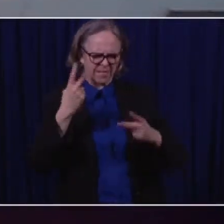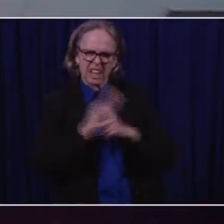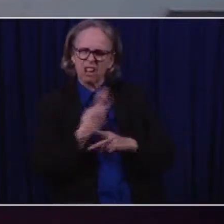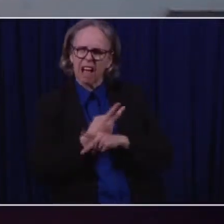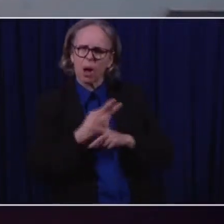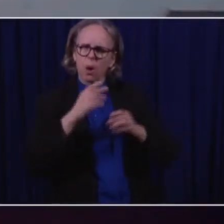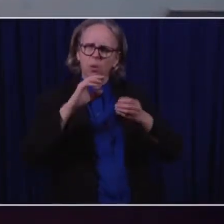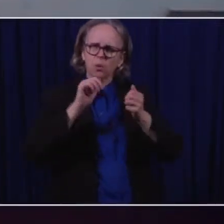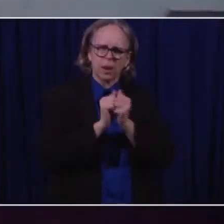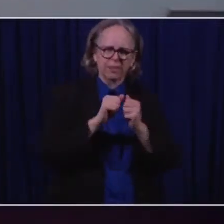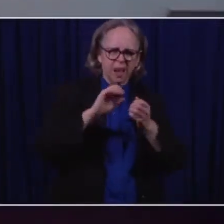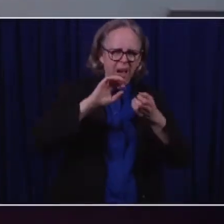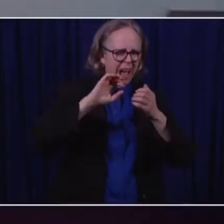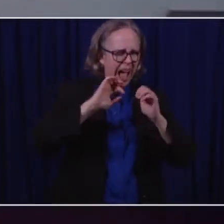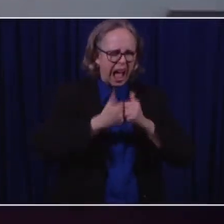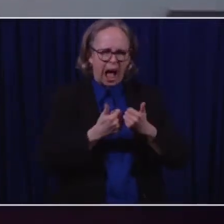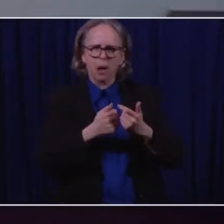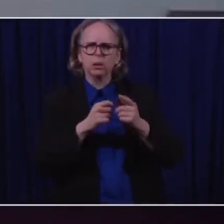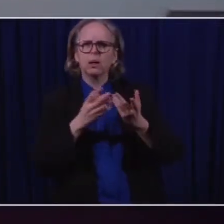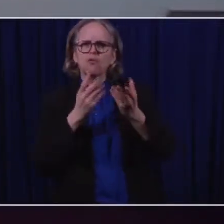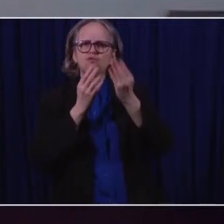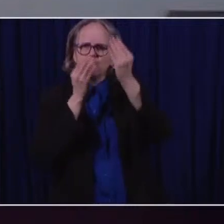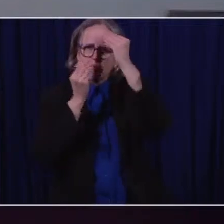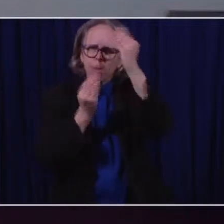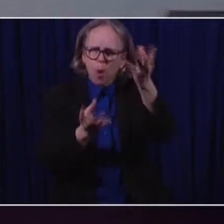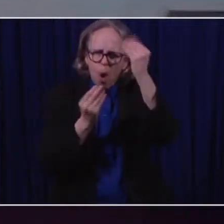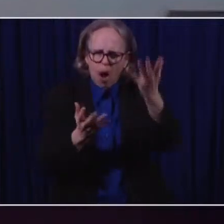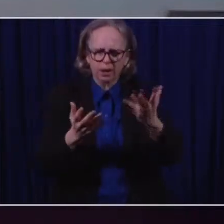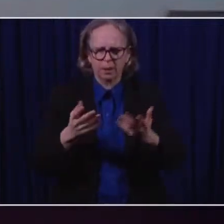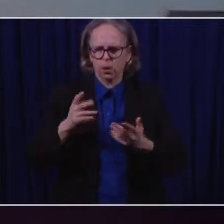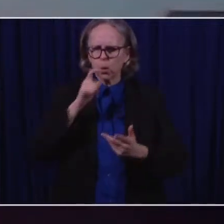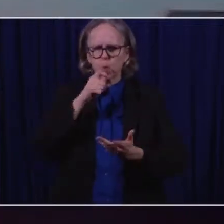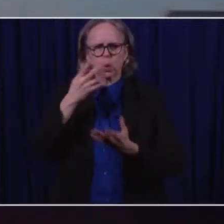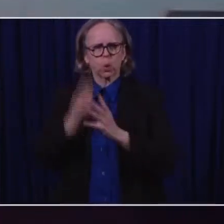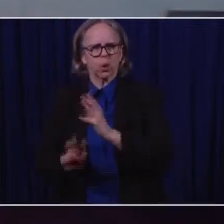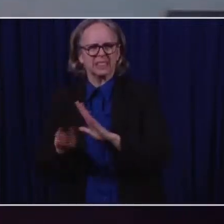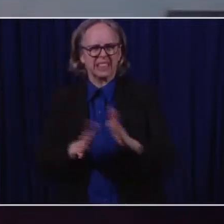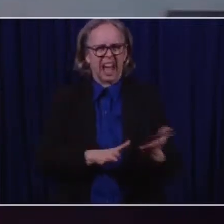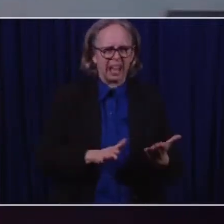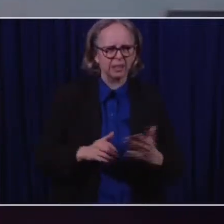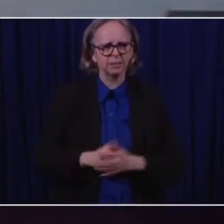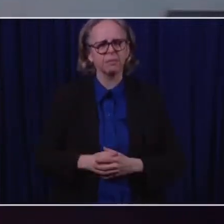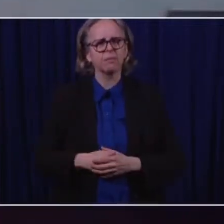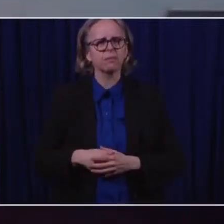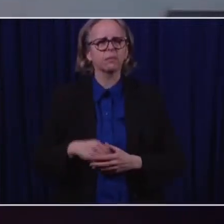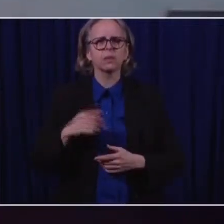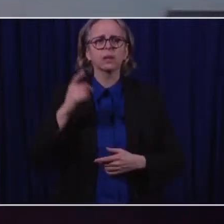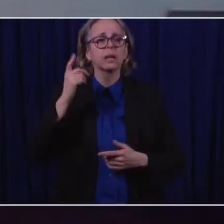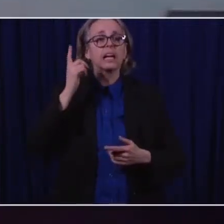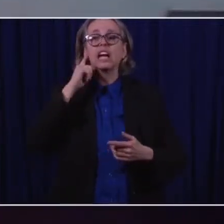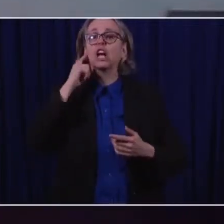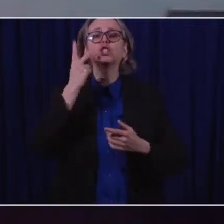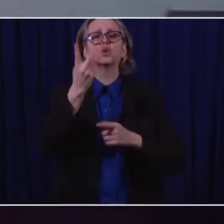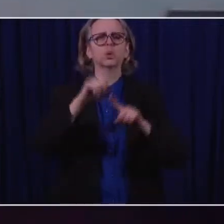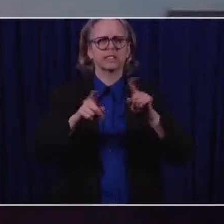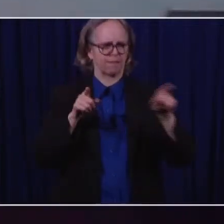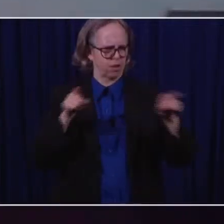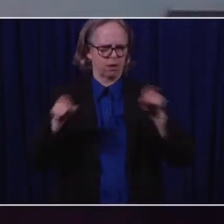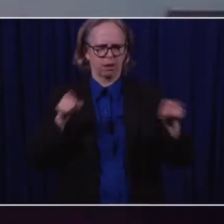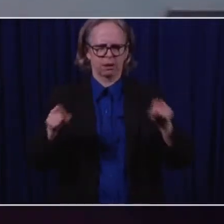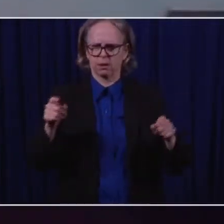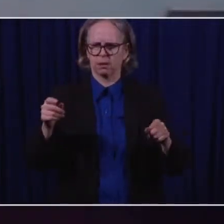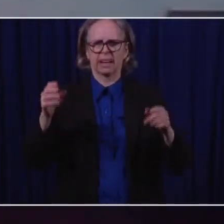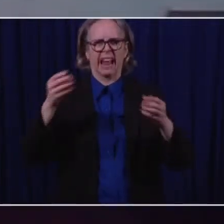data. Much like other states, we have 2 points of entry when we receive death data. And it's really the reconciliation of that